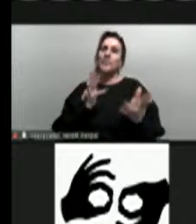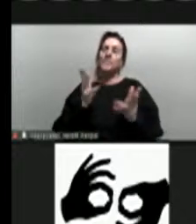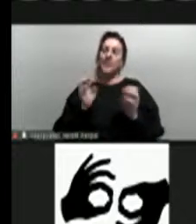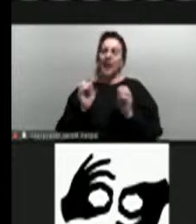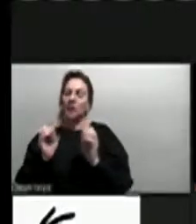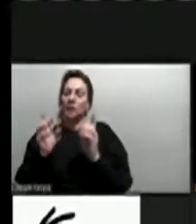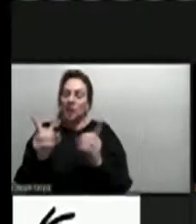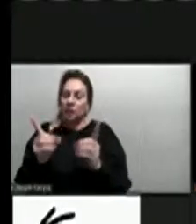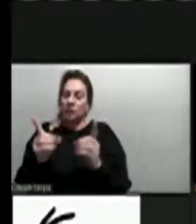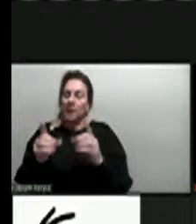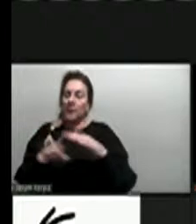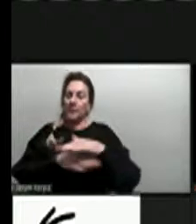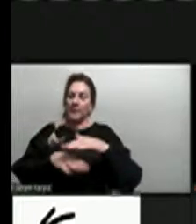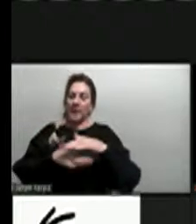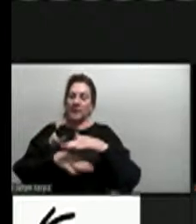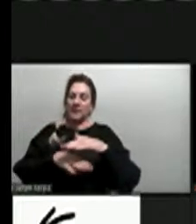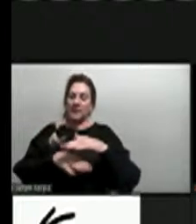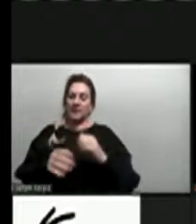educationally based.